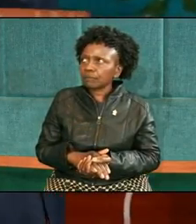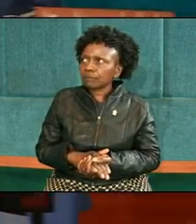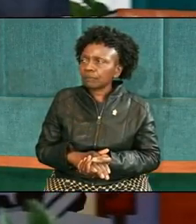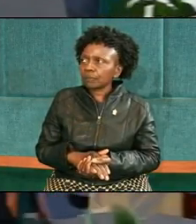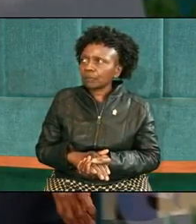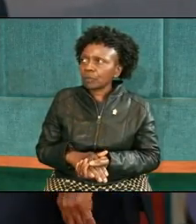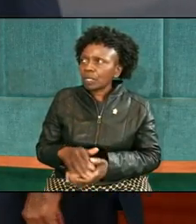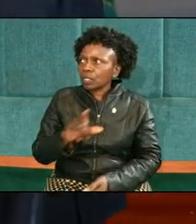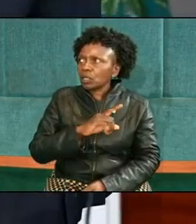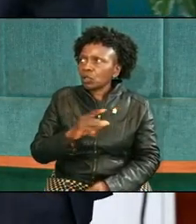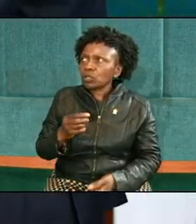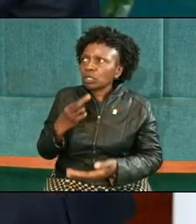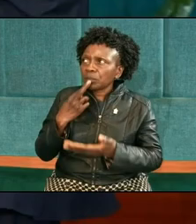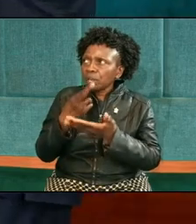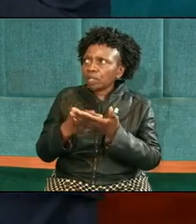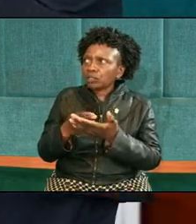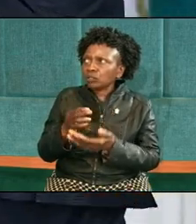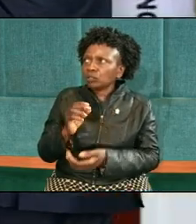The Lord replied to Jonah,